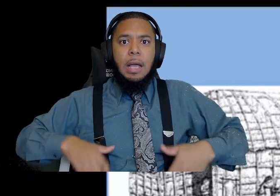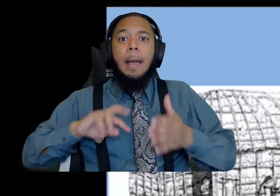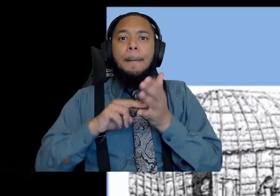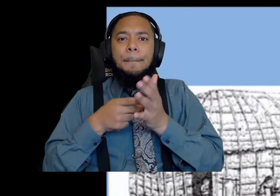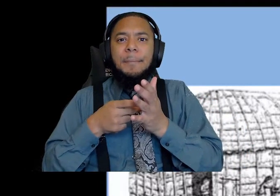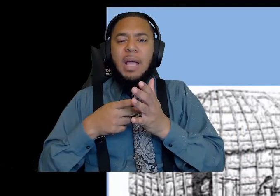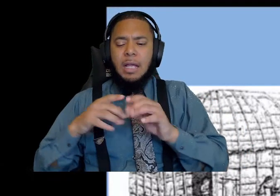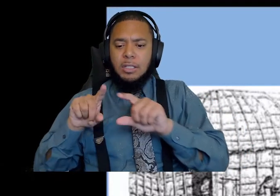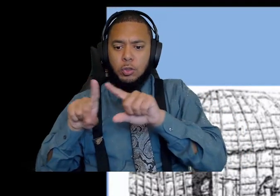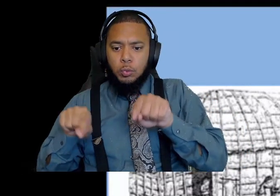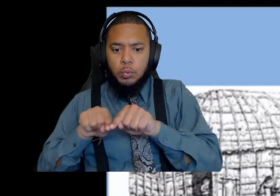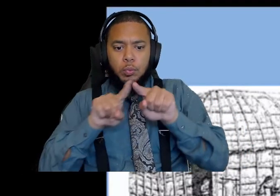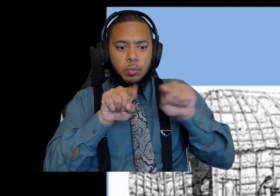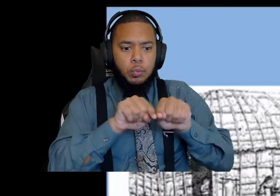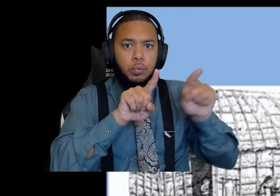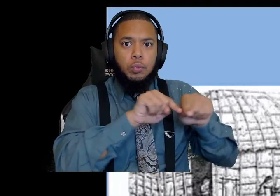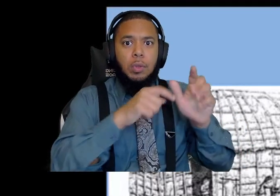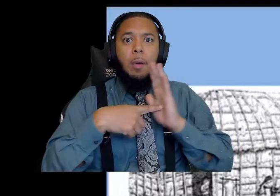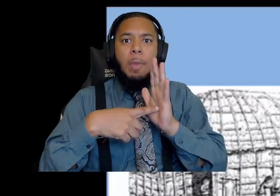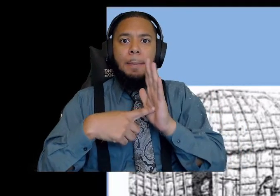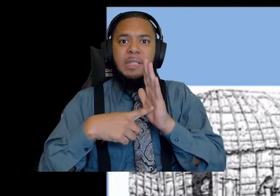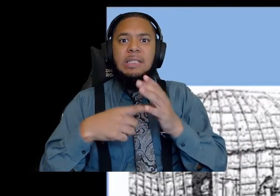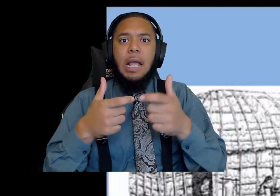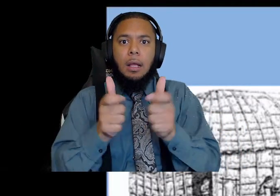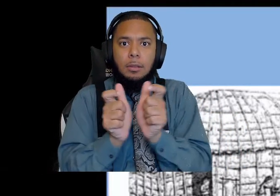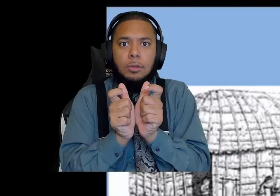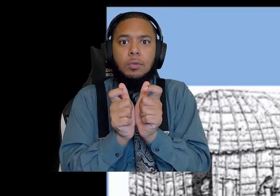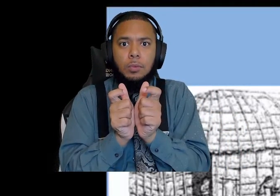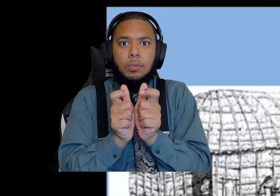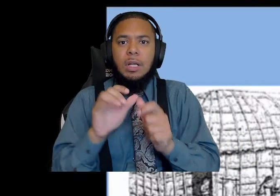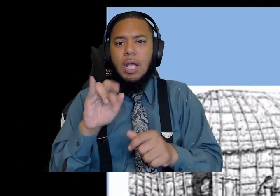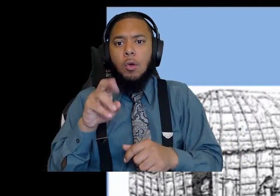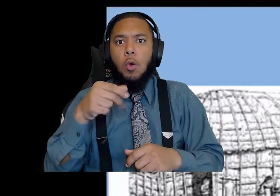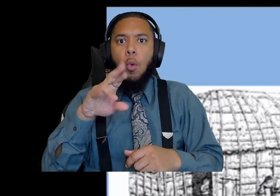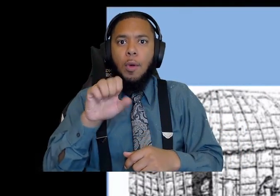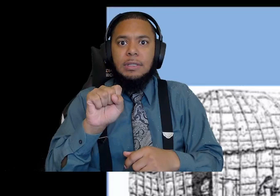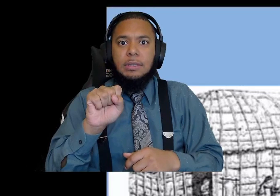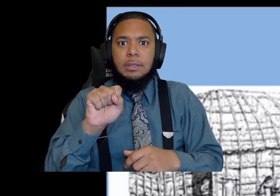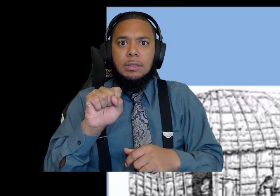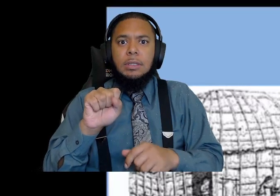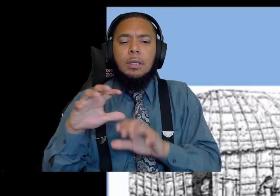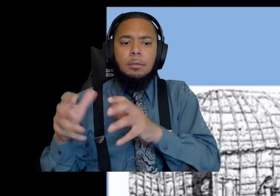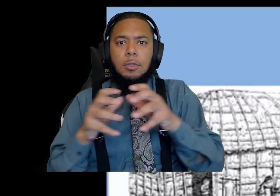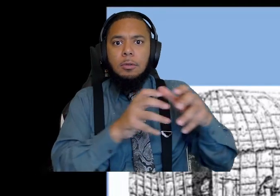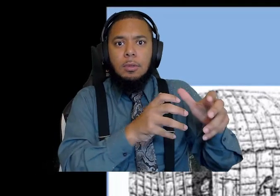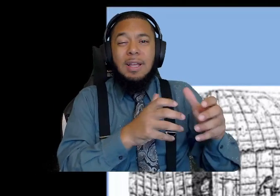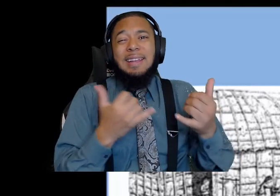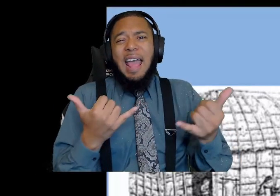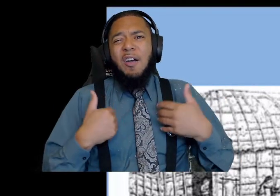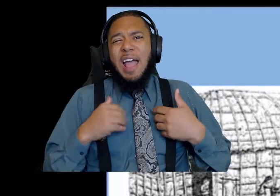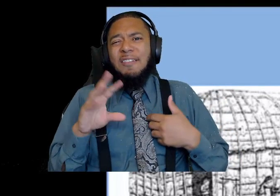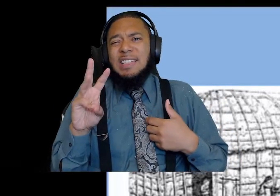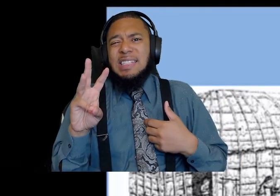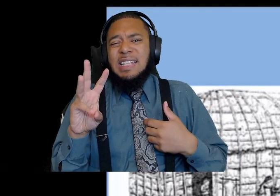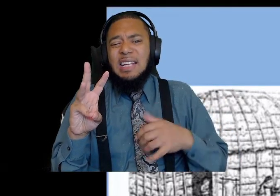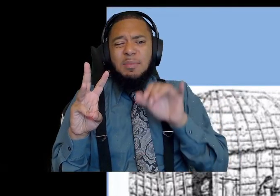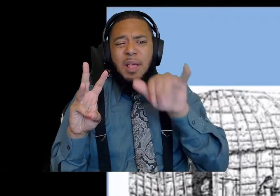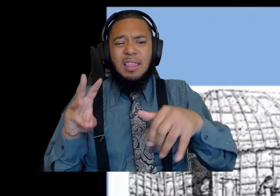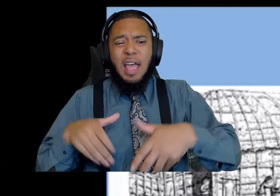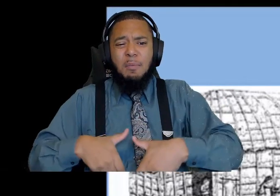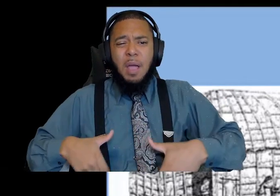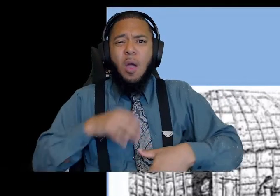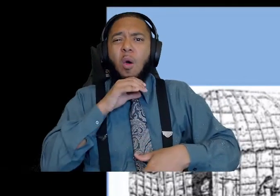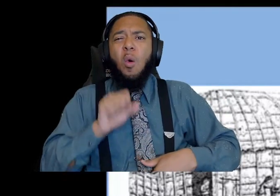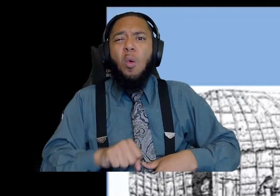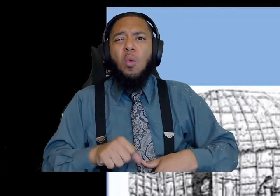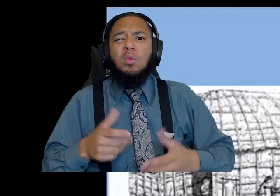square represents an Iroquois nation. There's 5 in this belt. There is now a 6th Iroquois nation, but it didn't exist when this